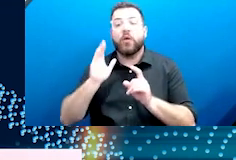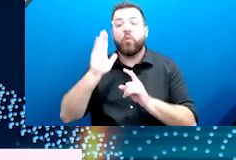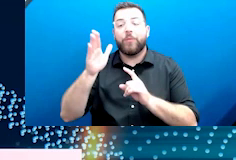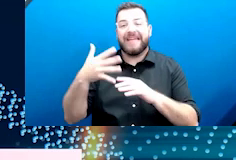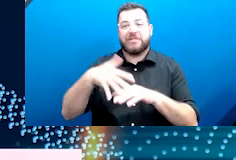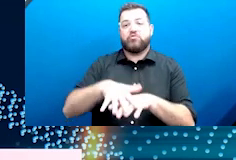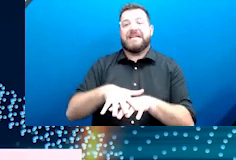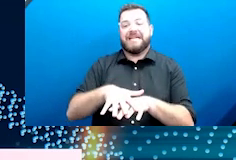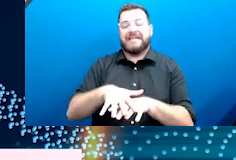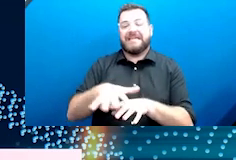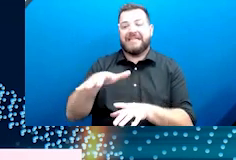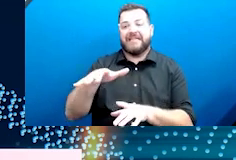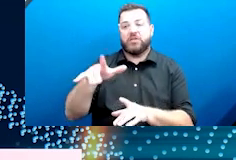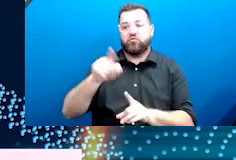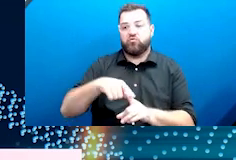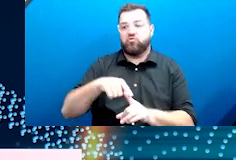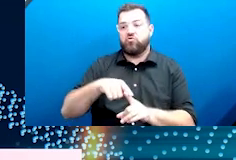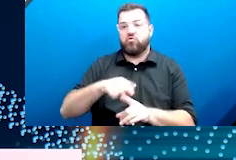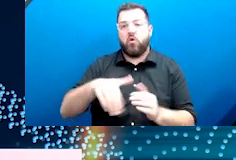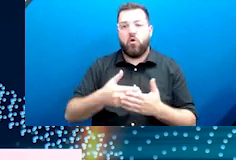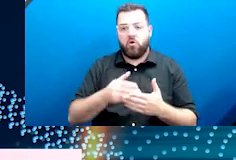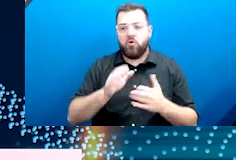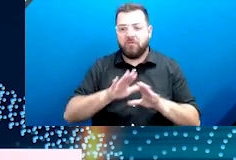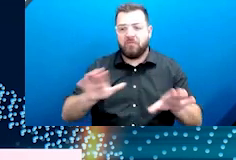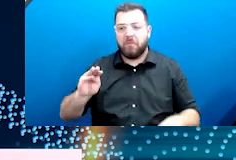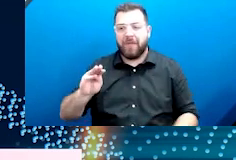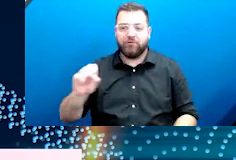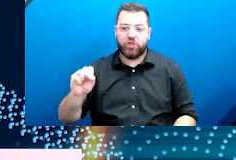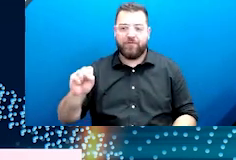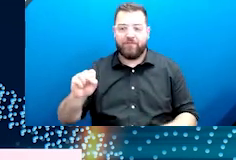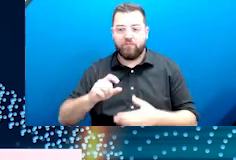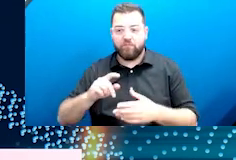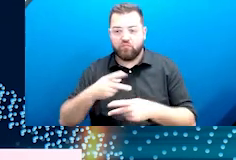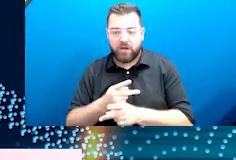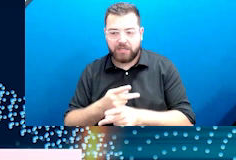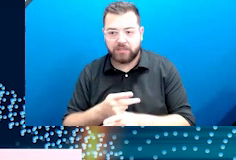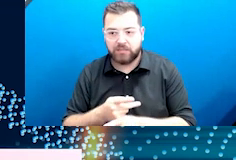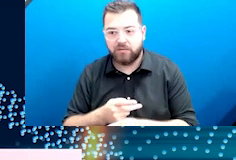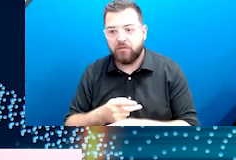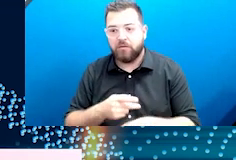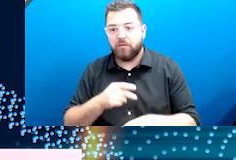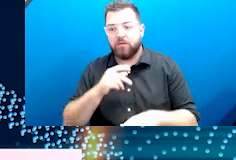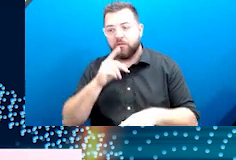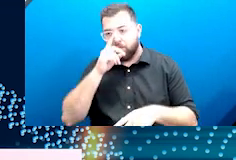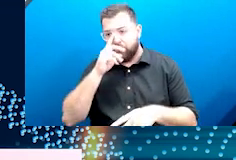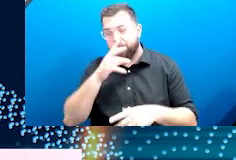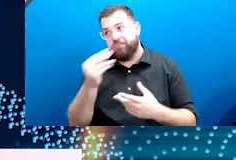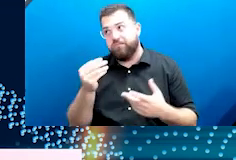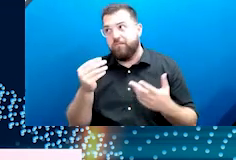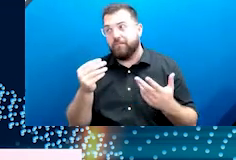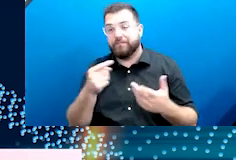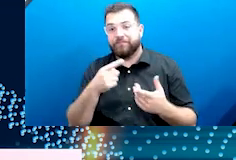their 365 products, Word, PowerPoint, OneDrive. And so you can